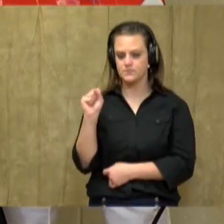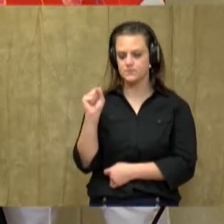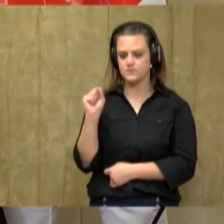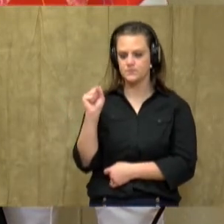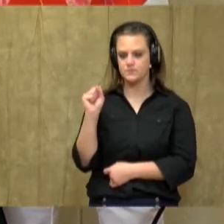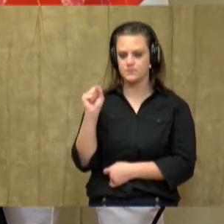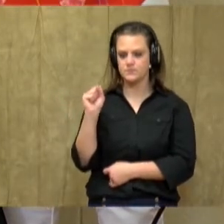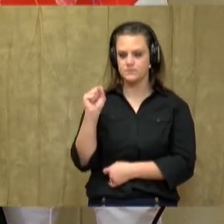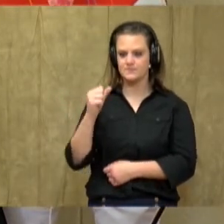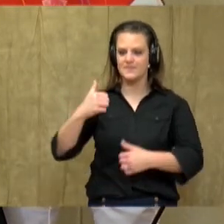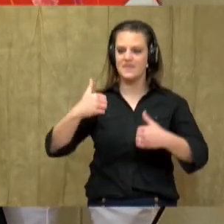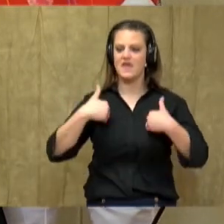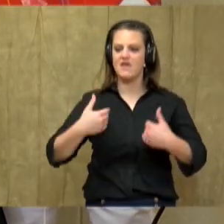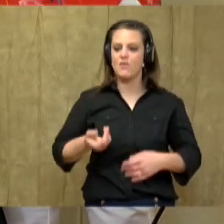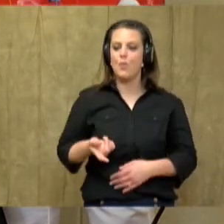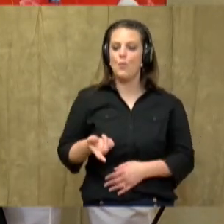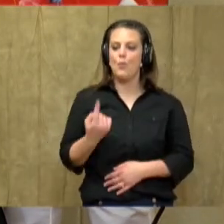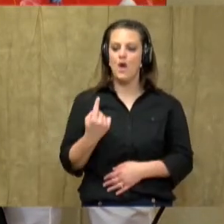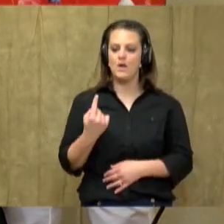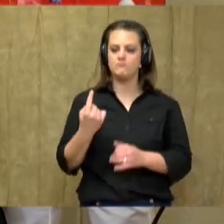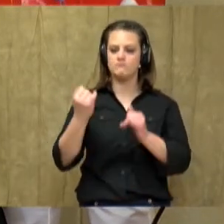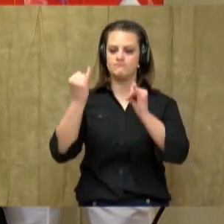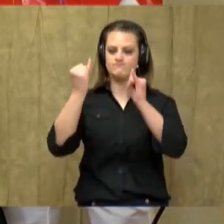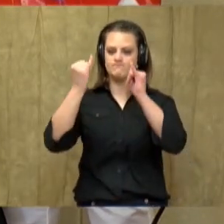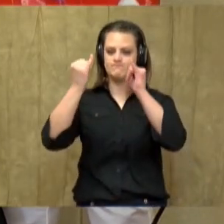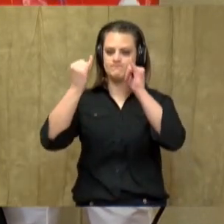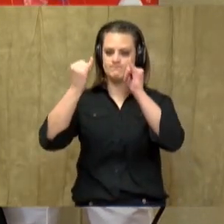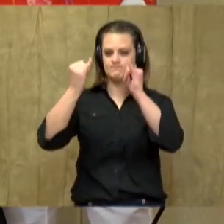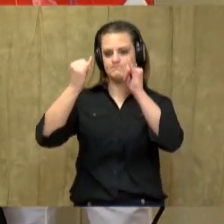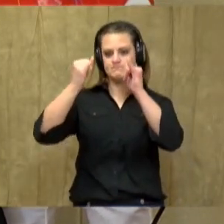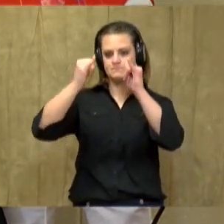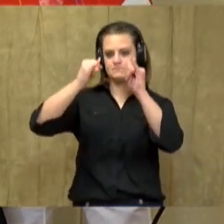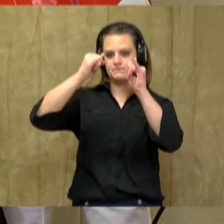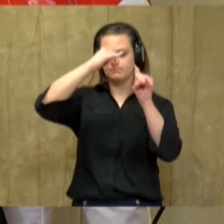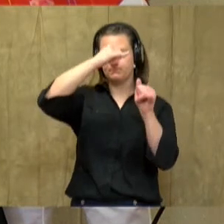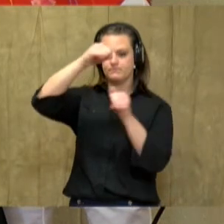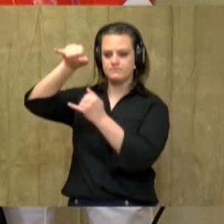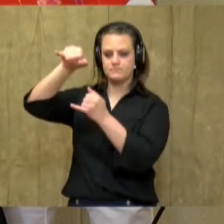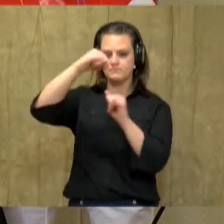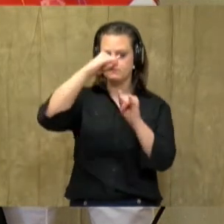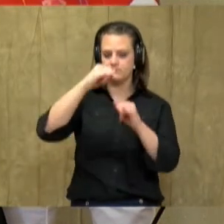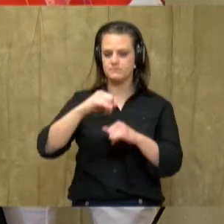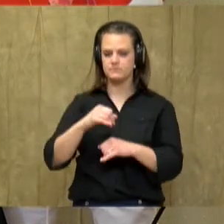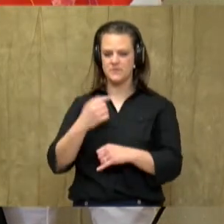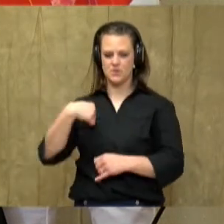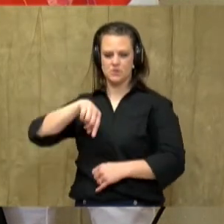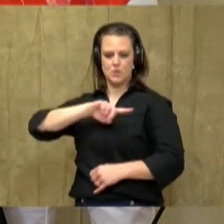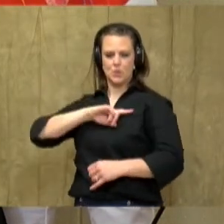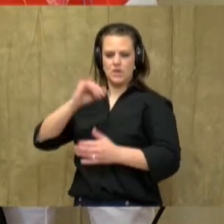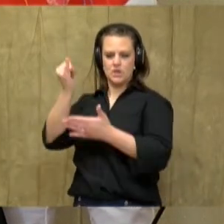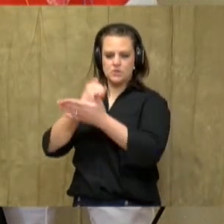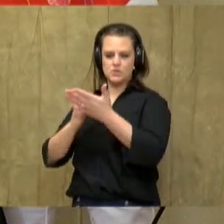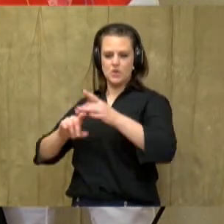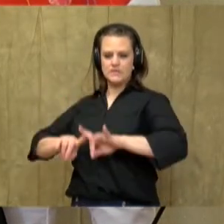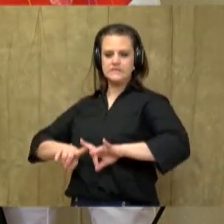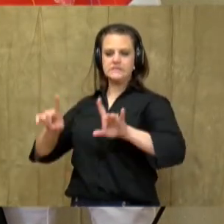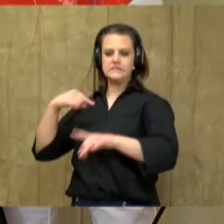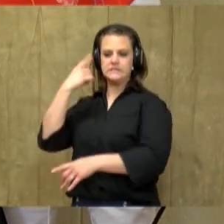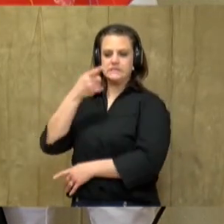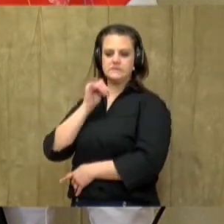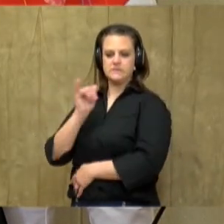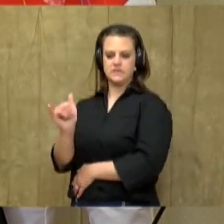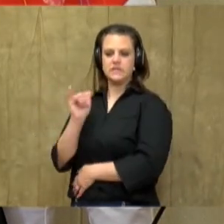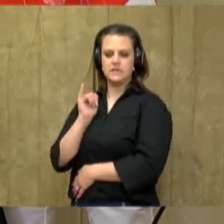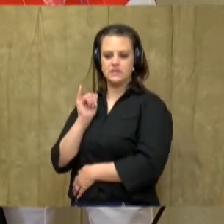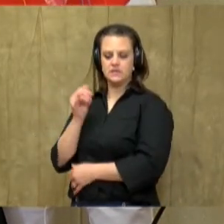trapezoids have 1 set of parallel lines. So could we draw a trapezoid that looks different than this and still